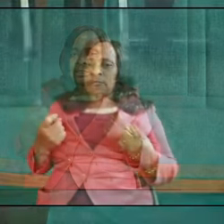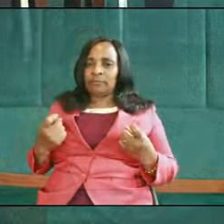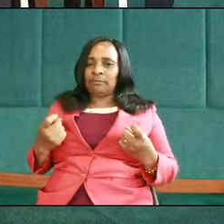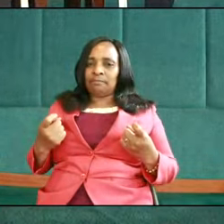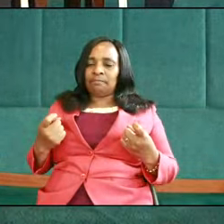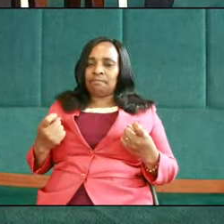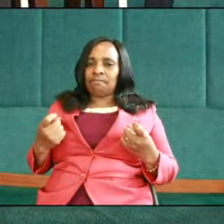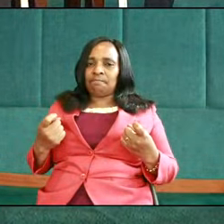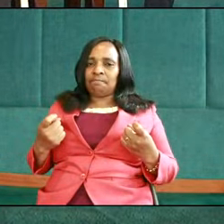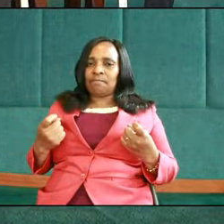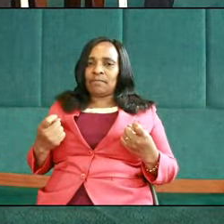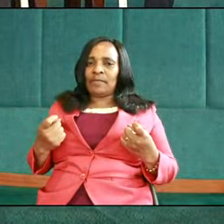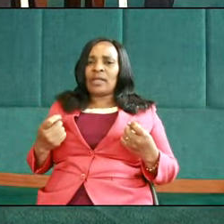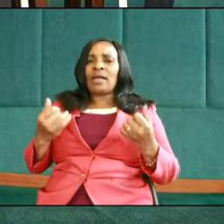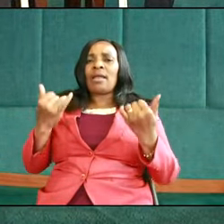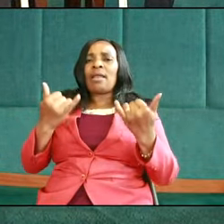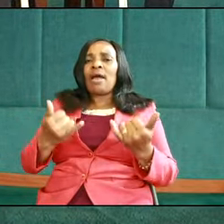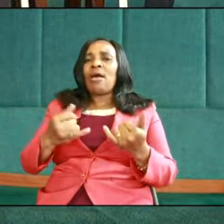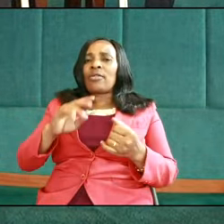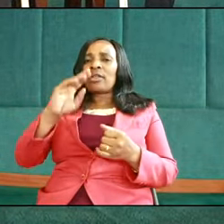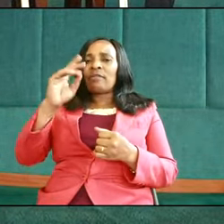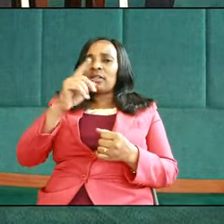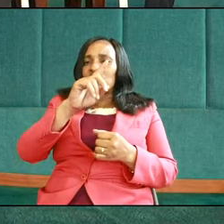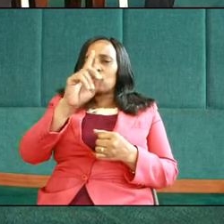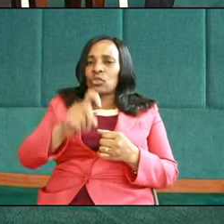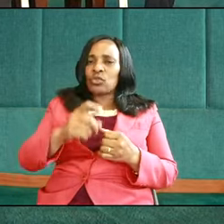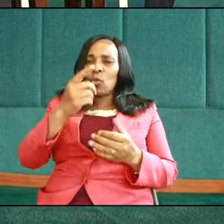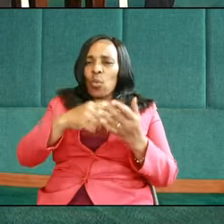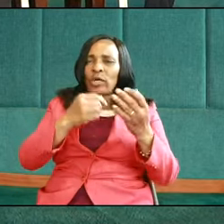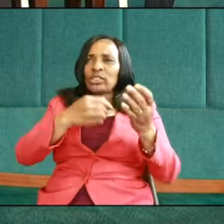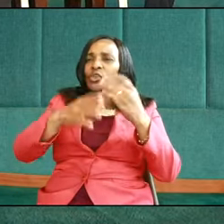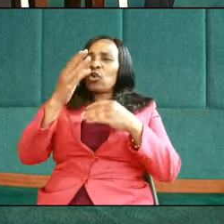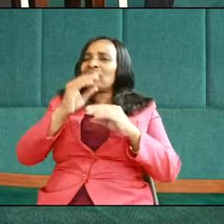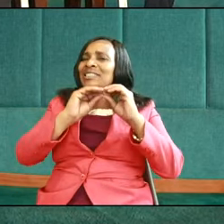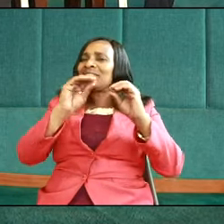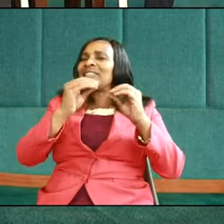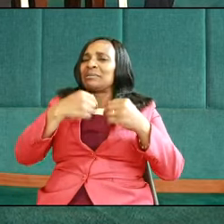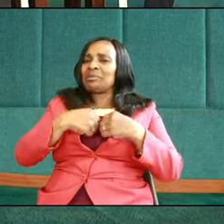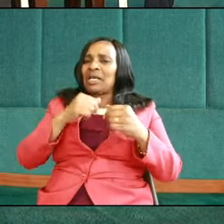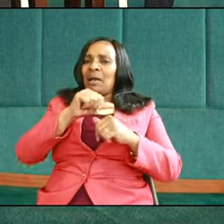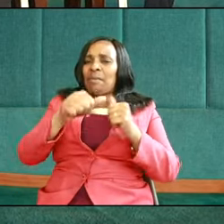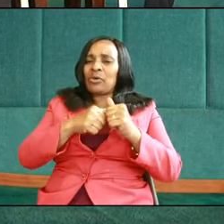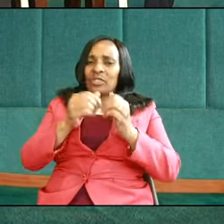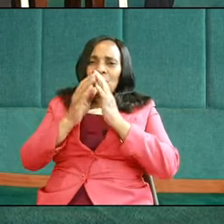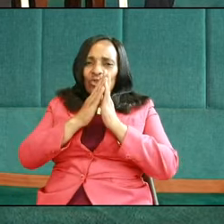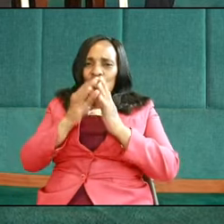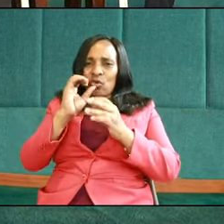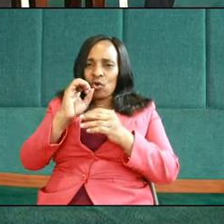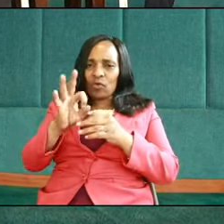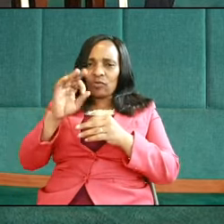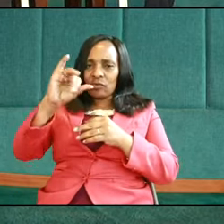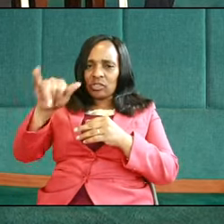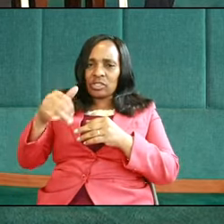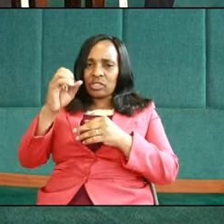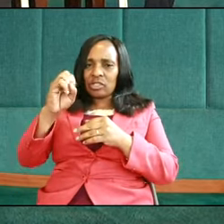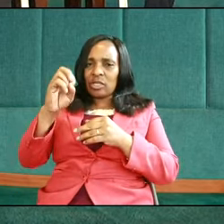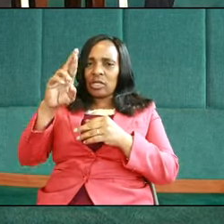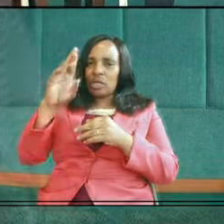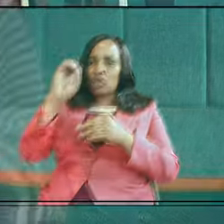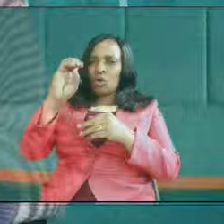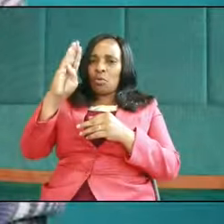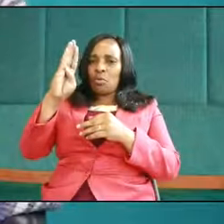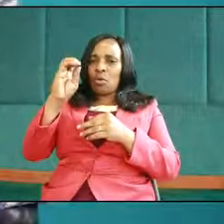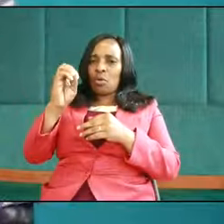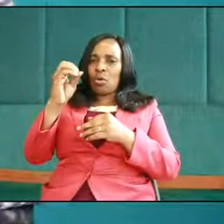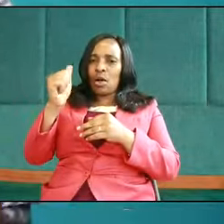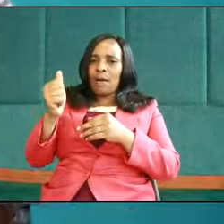Thank you. The first question is, what is God trying to teach me through the story of Jeroboam? I will begin by